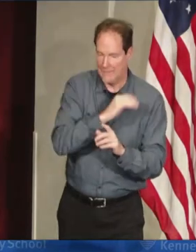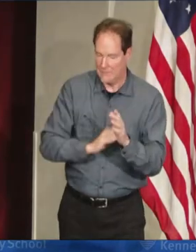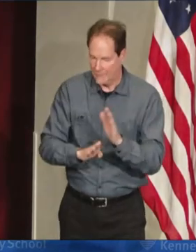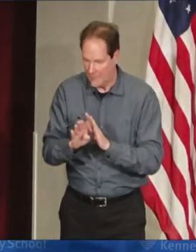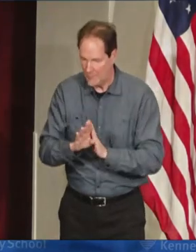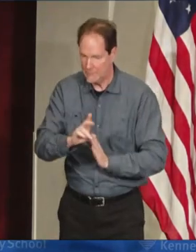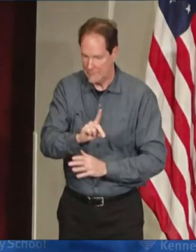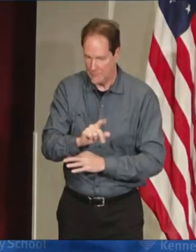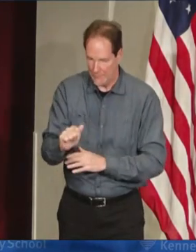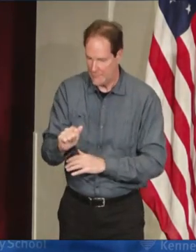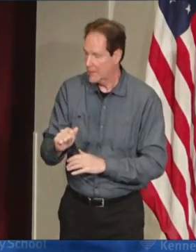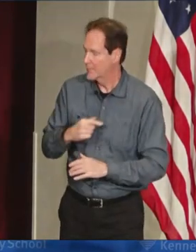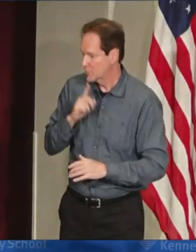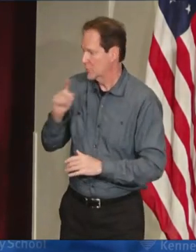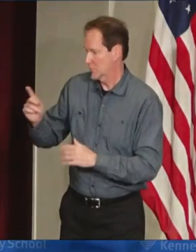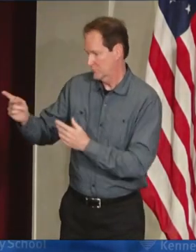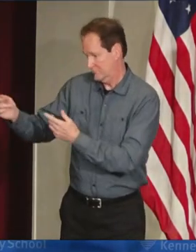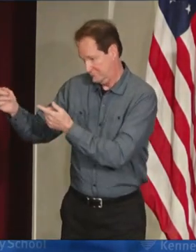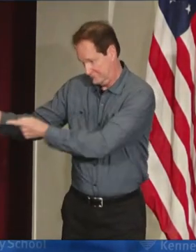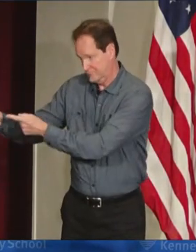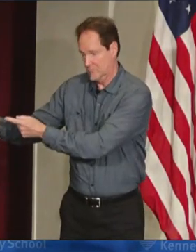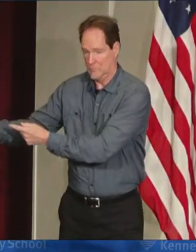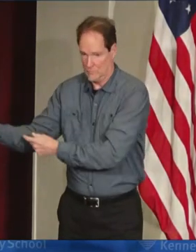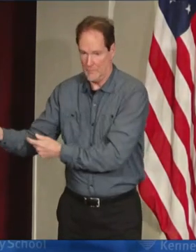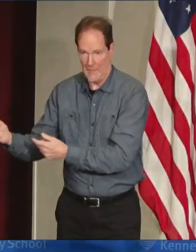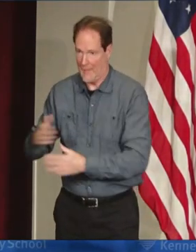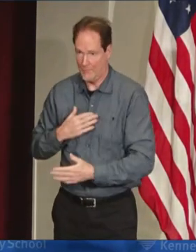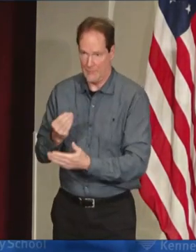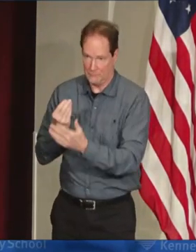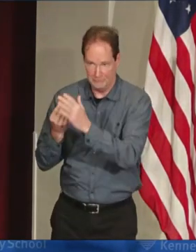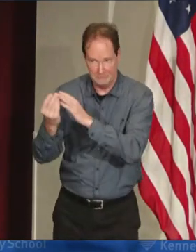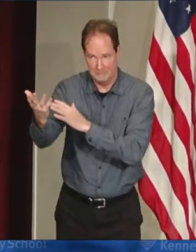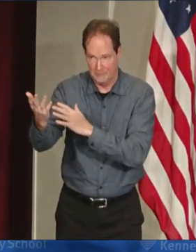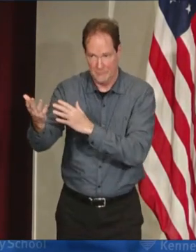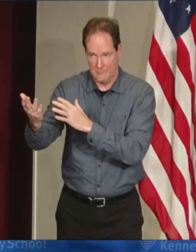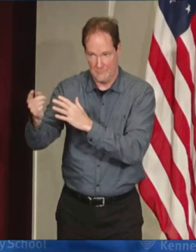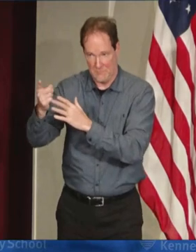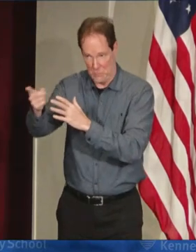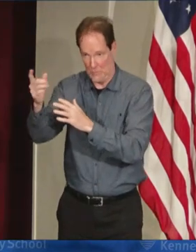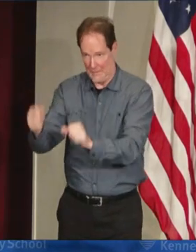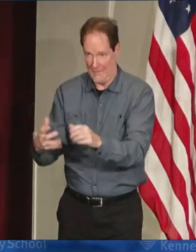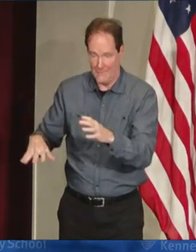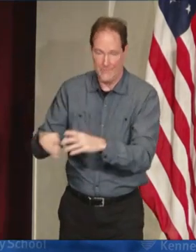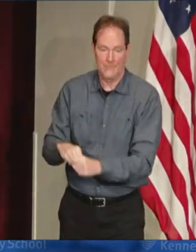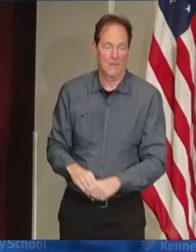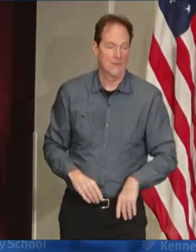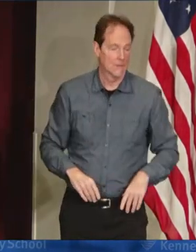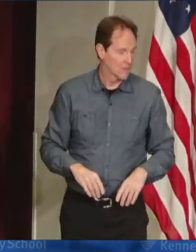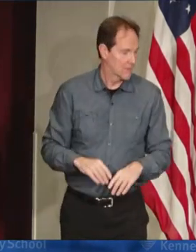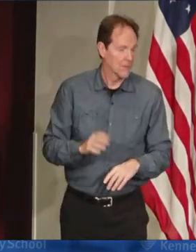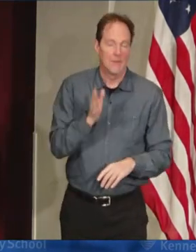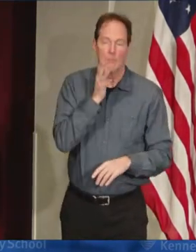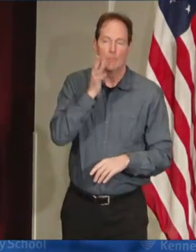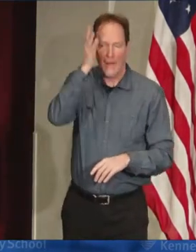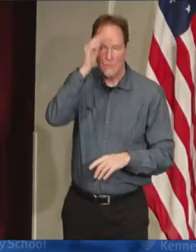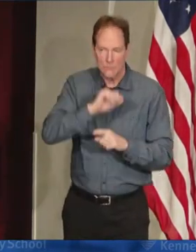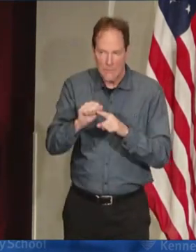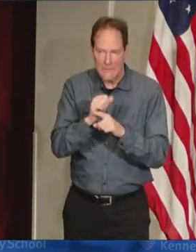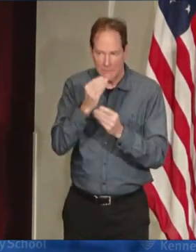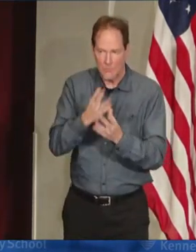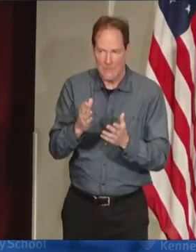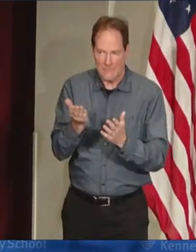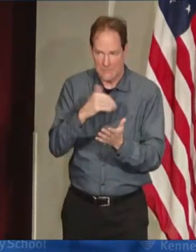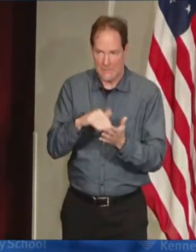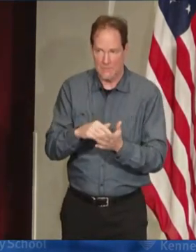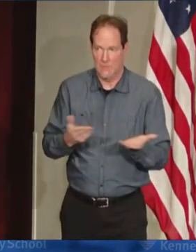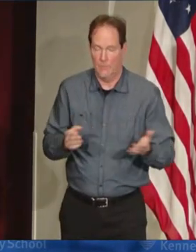and I'm sure they'd be very happy to give you information. There's a Parent Training Information Center here